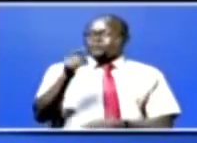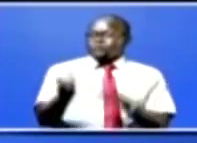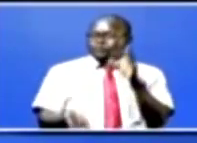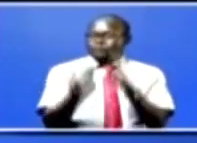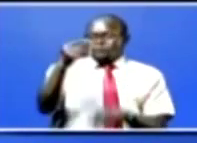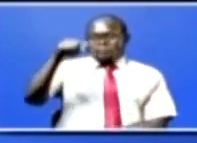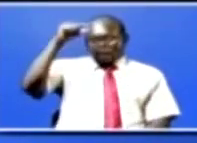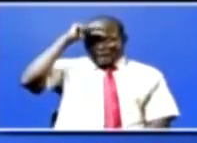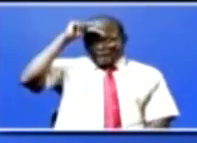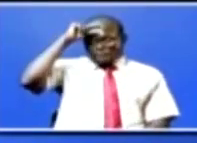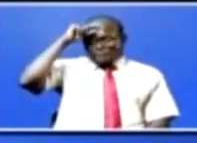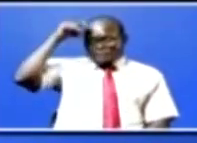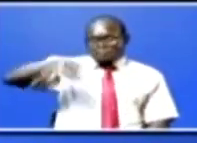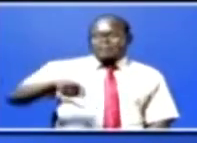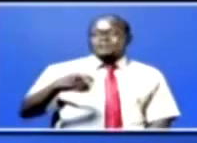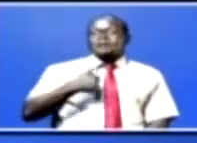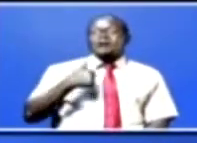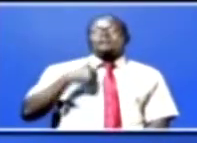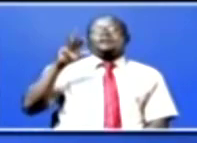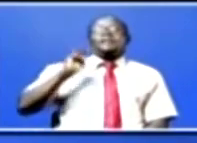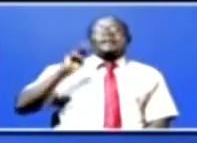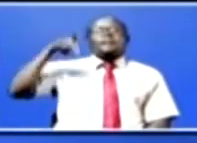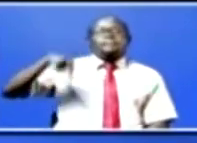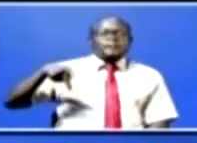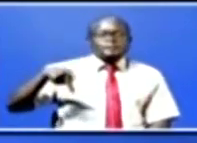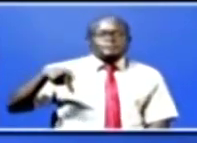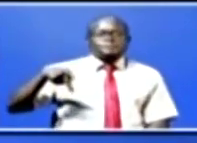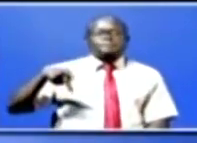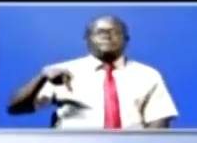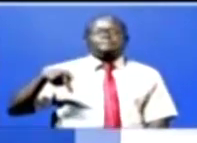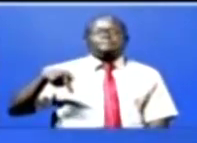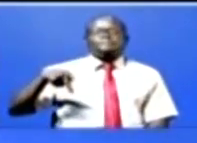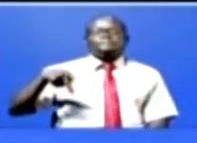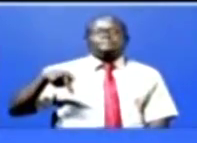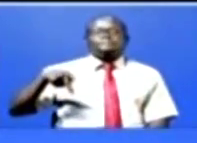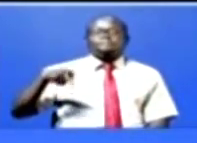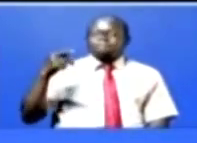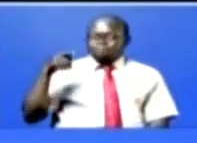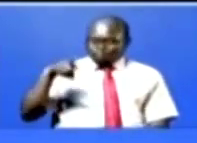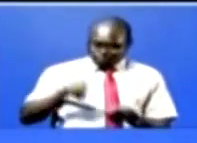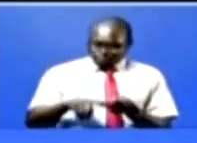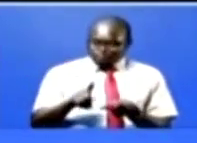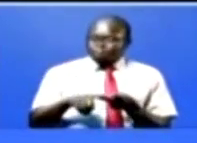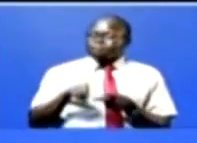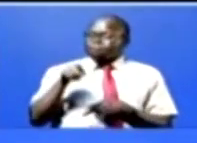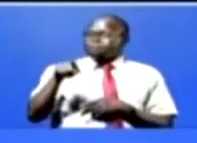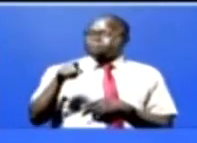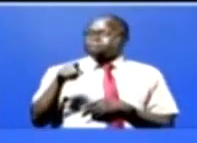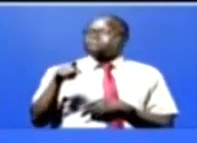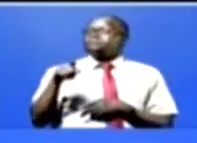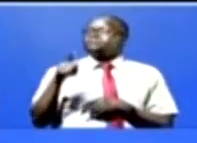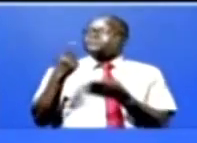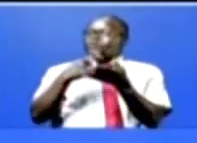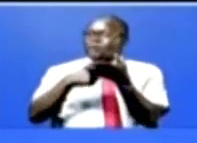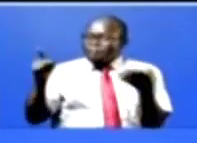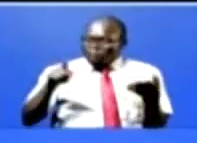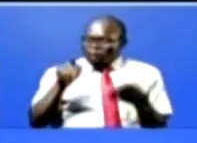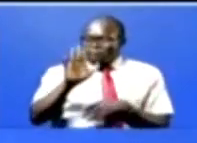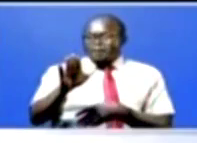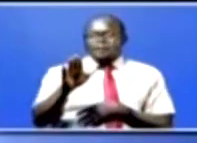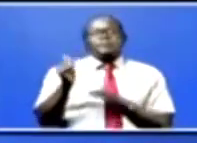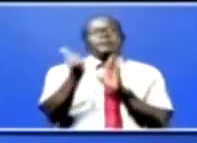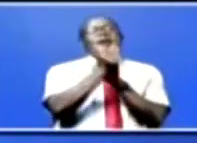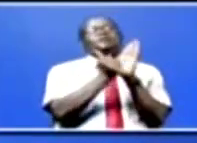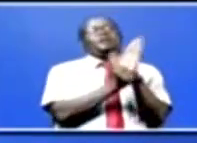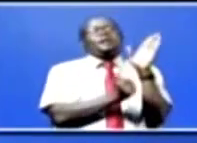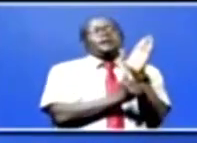government, you need members of parliament. And for you to carry out your legislative